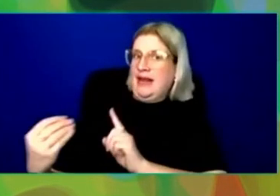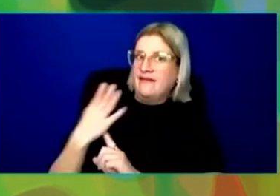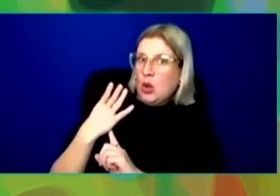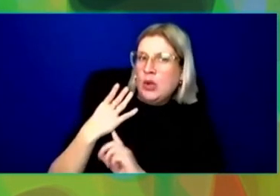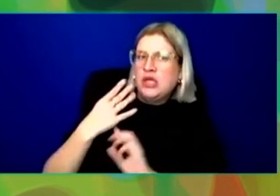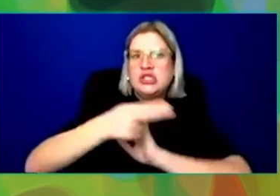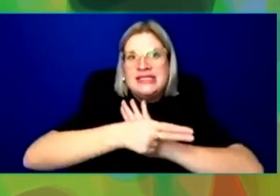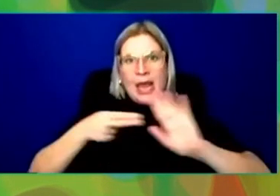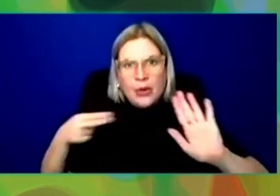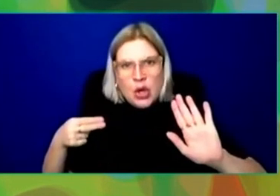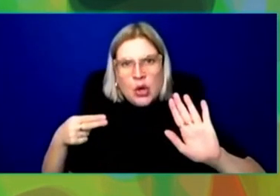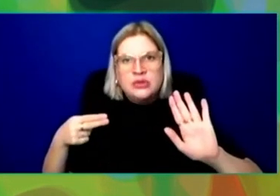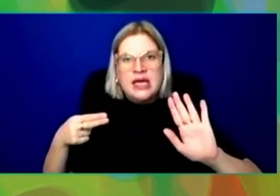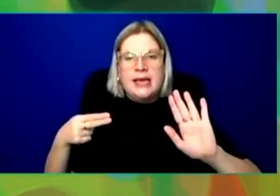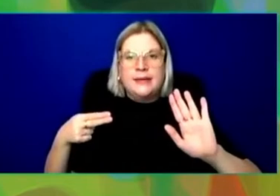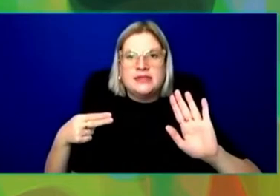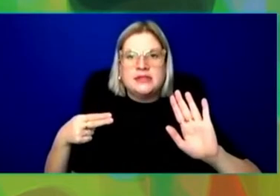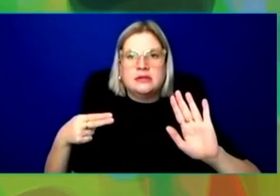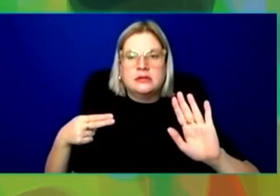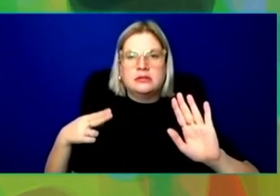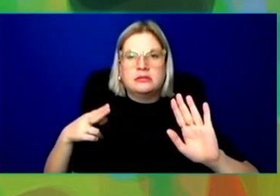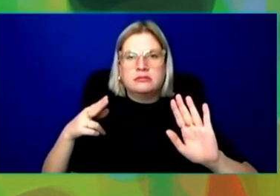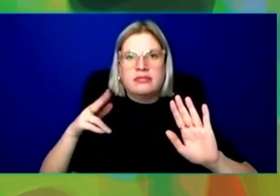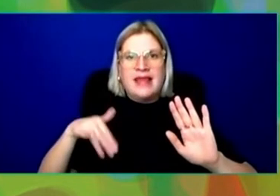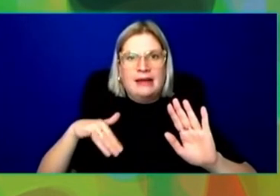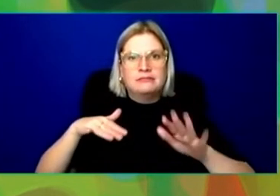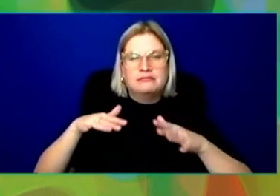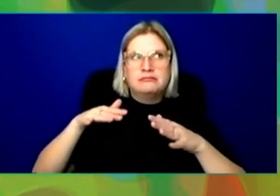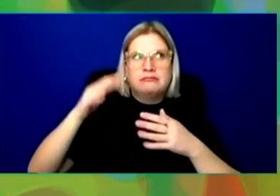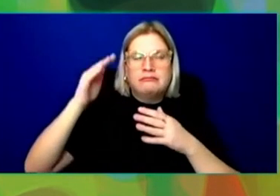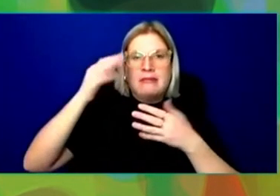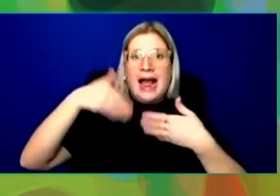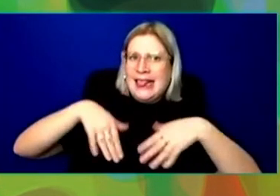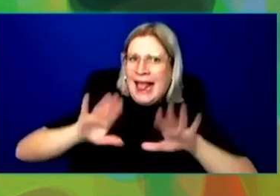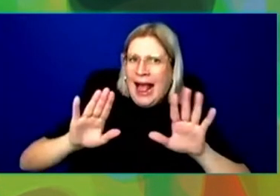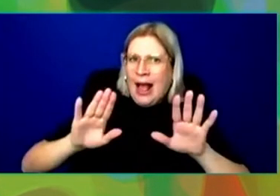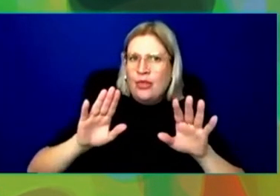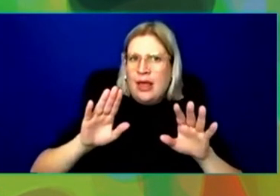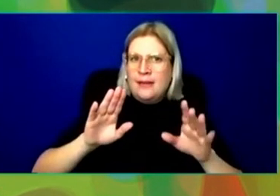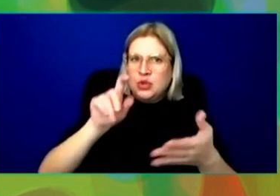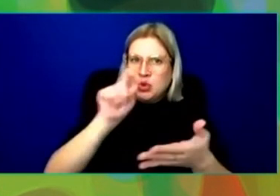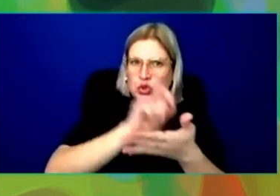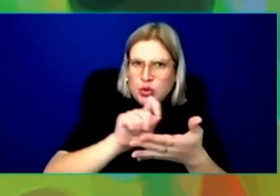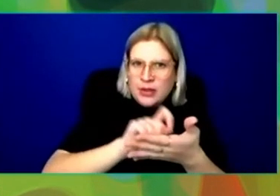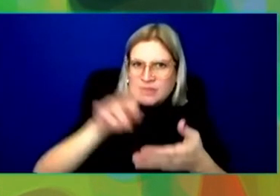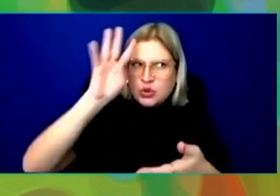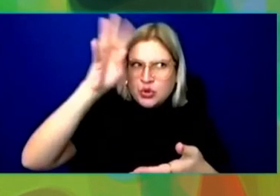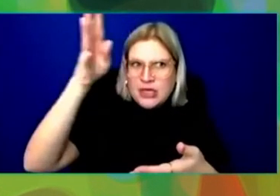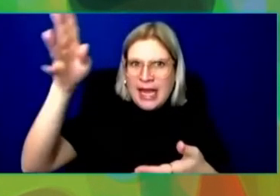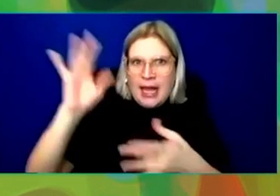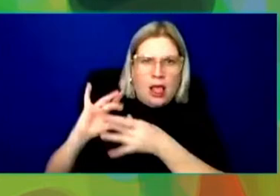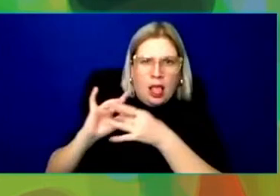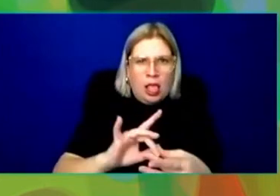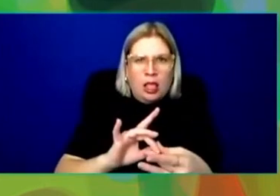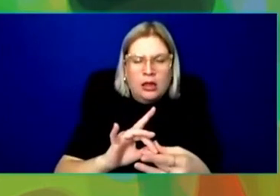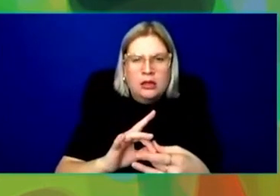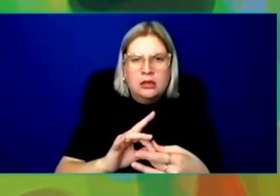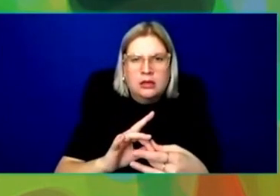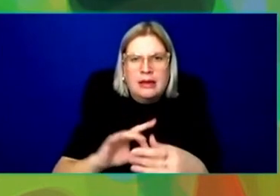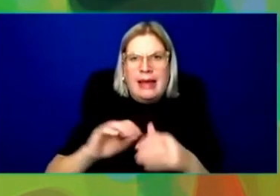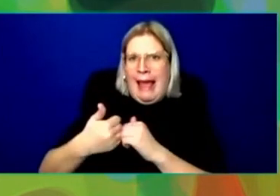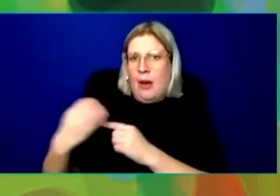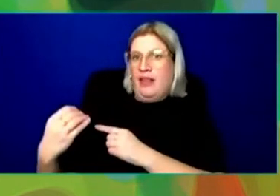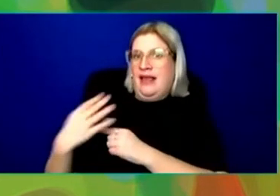stereotypes that allow them or require them to create certain scripts, so to speak. And so, you know, we are